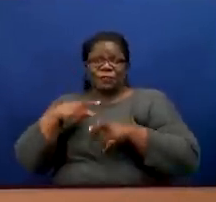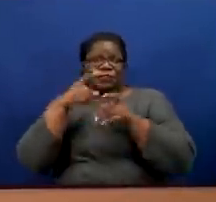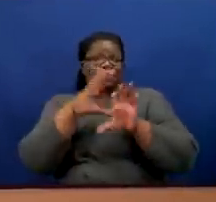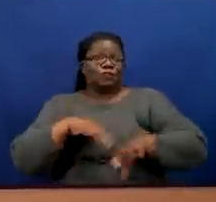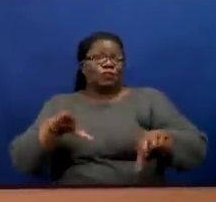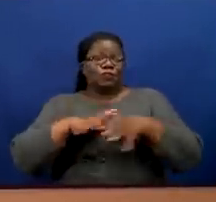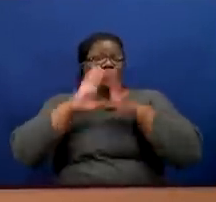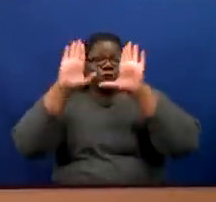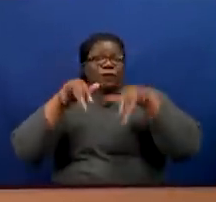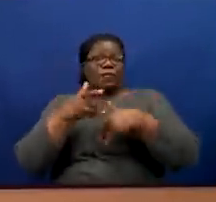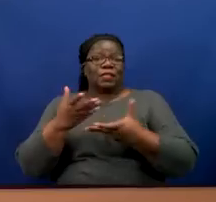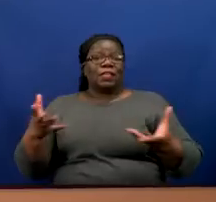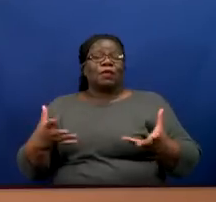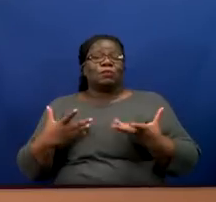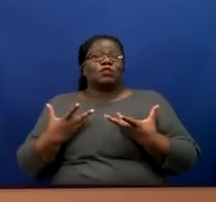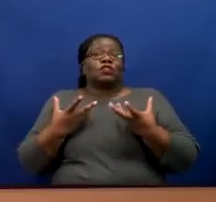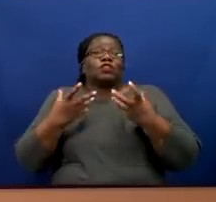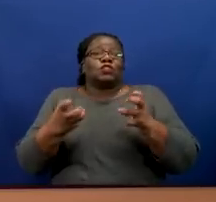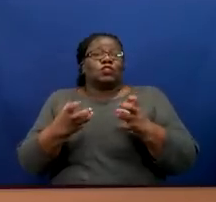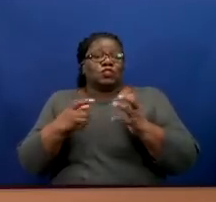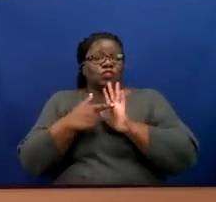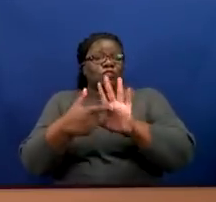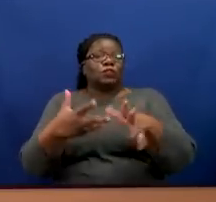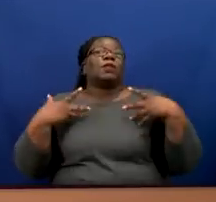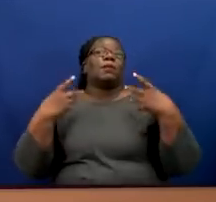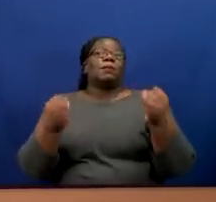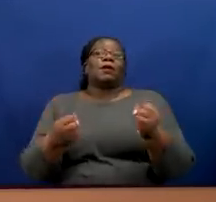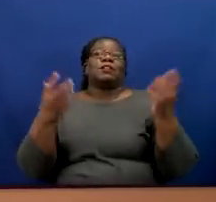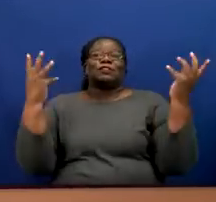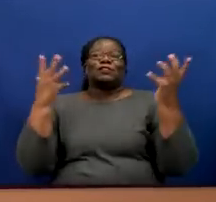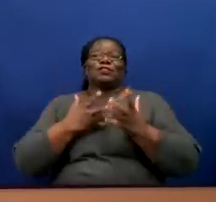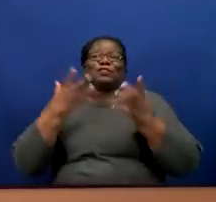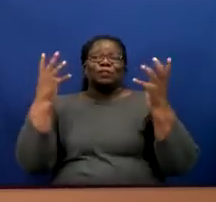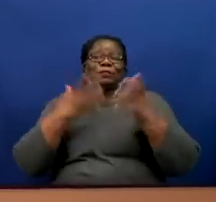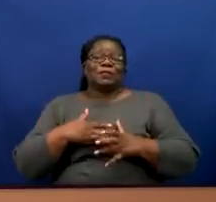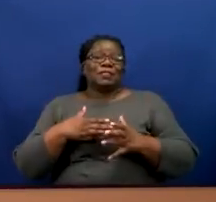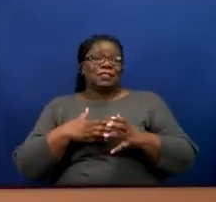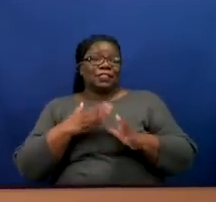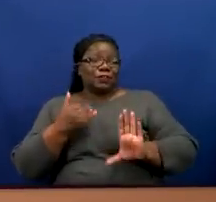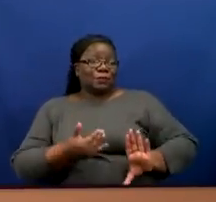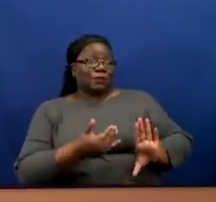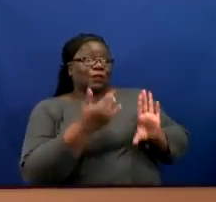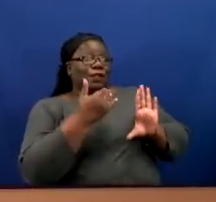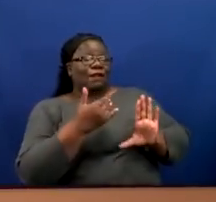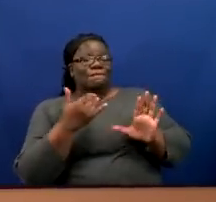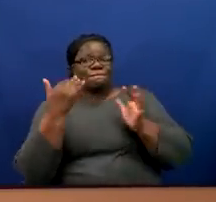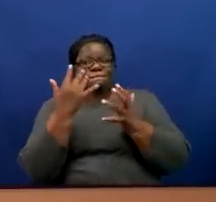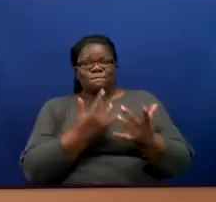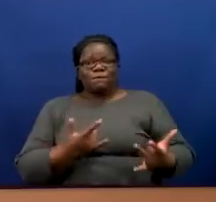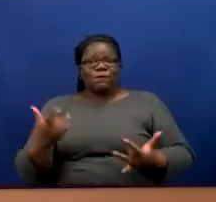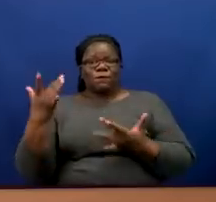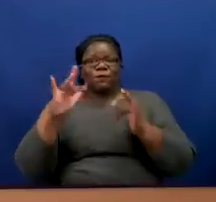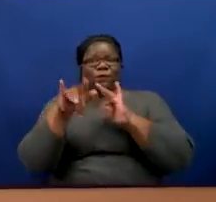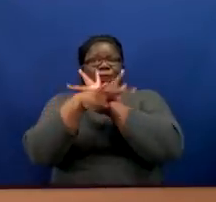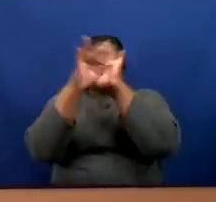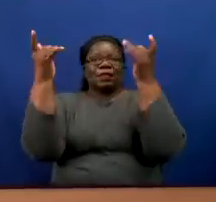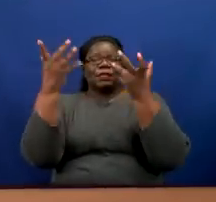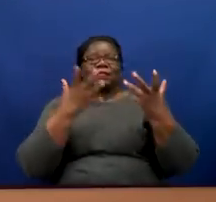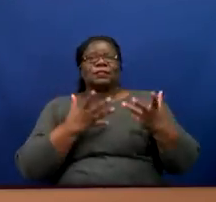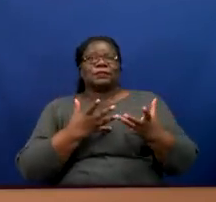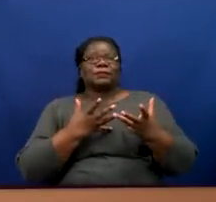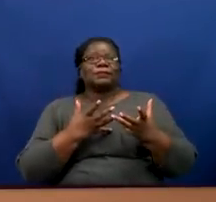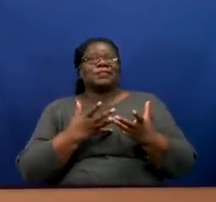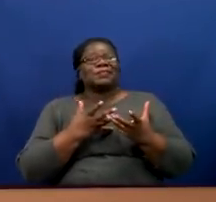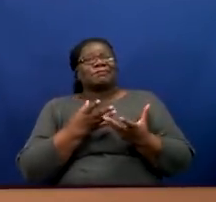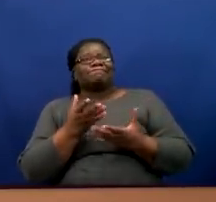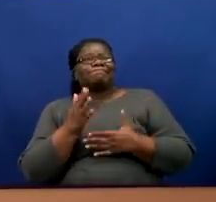I'm going to show you how much power I have to do the amazing in your midst. Fire came down from heaven. It is reminiscent,